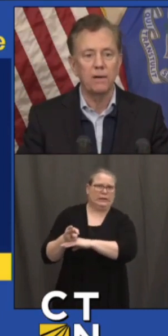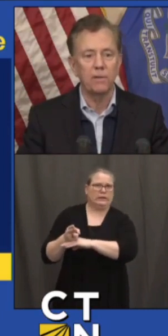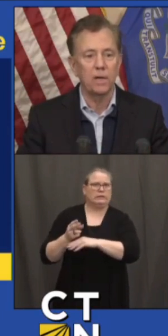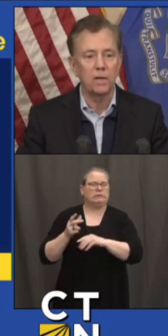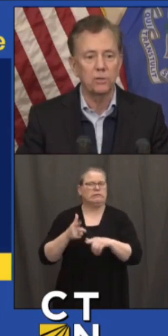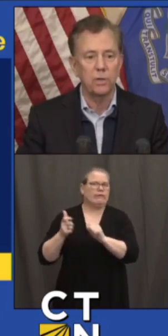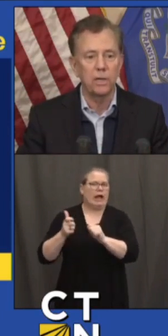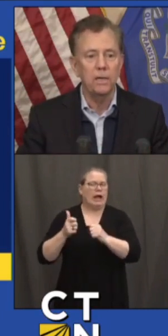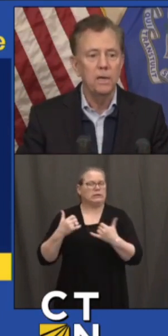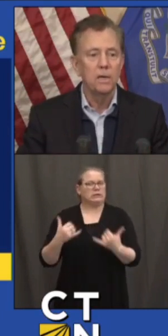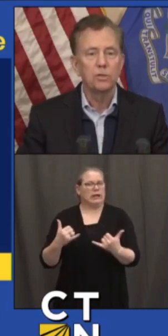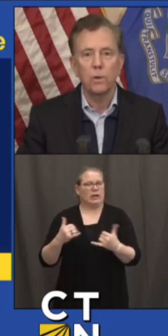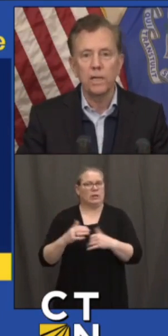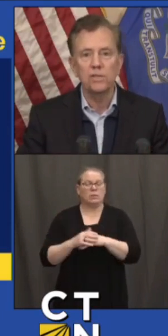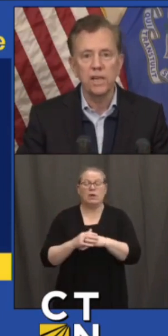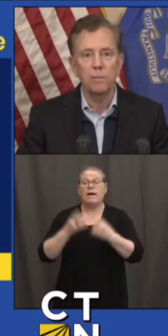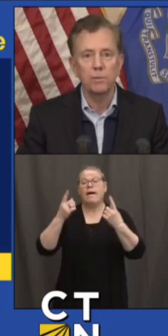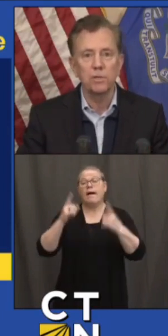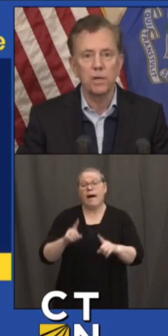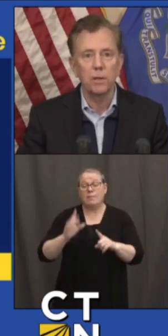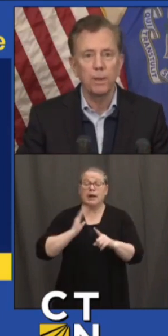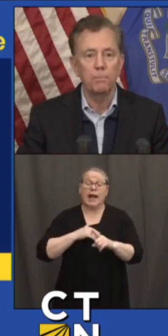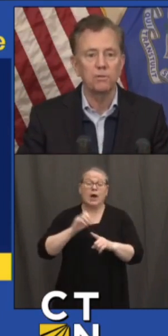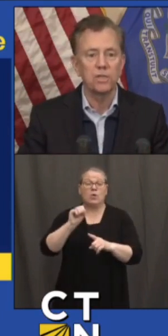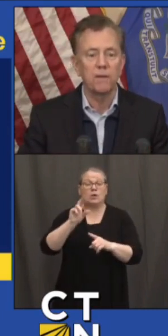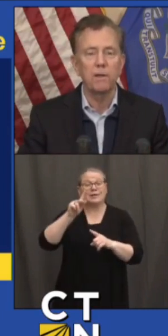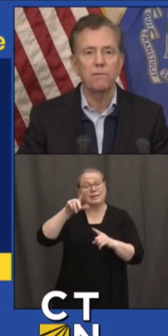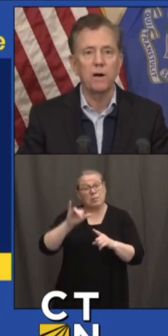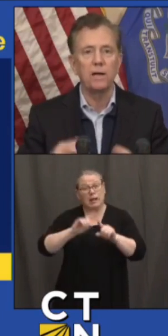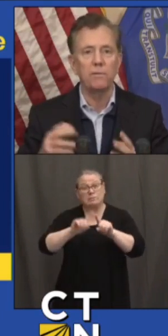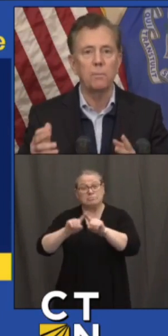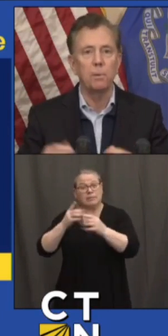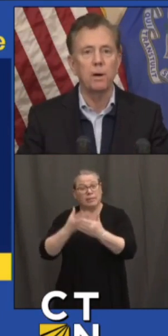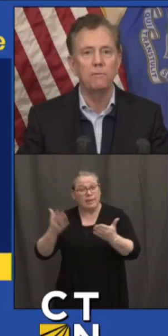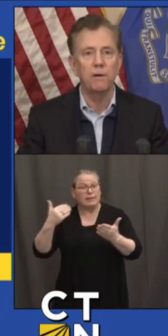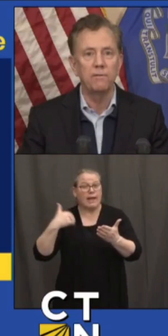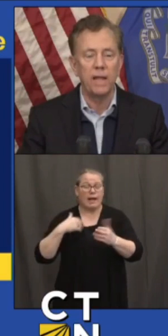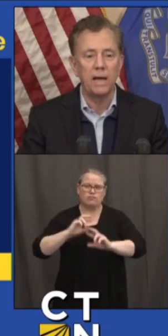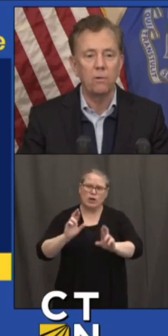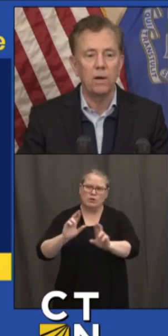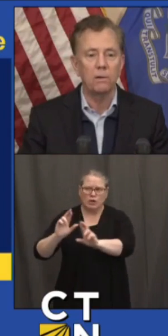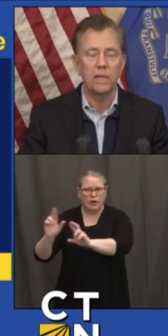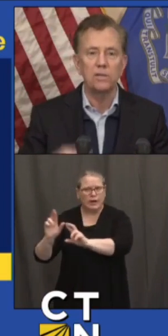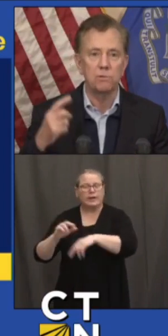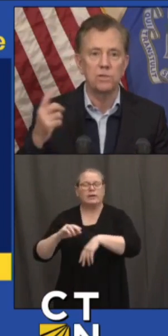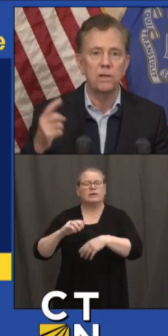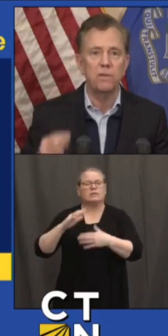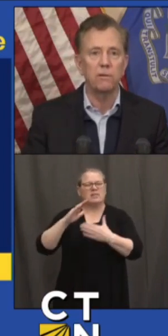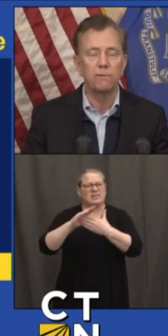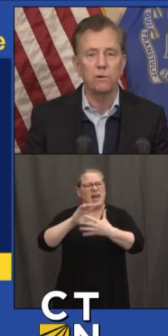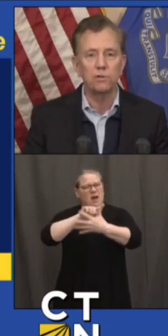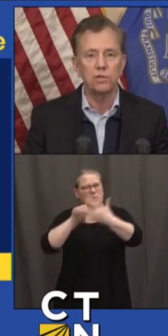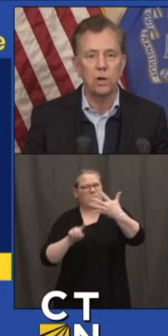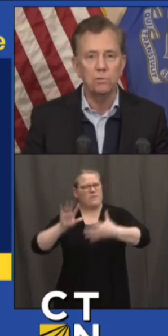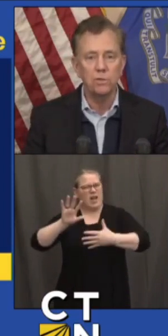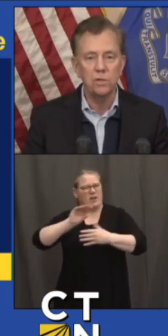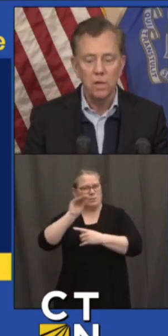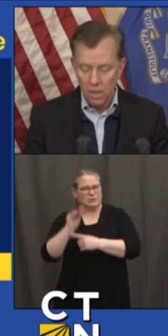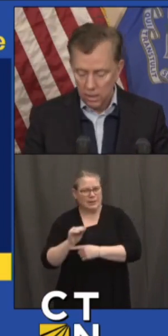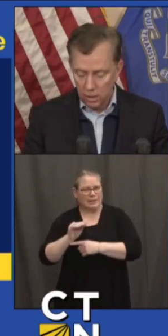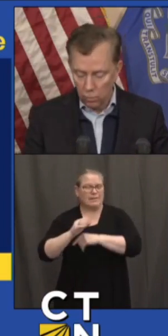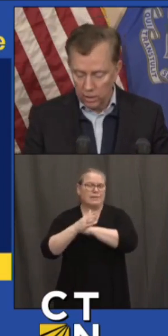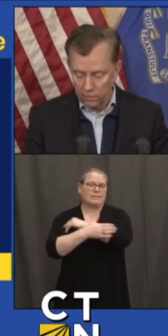top 5 in the country. 27% of the people 75 and above have now at least received their first